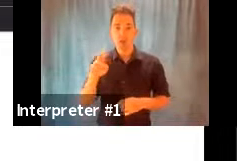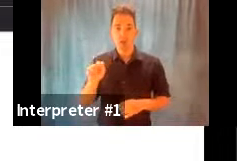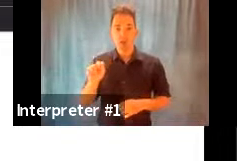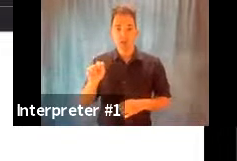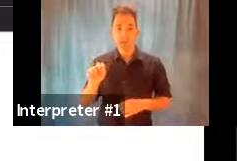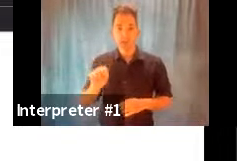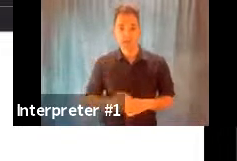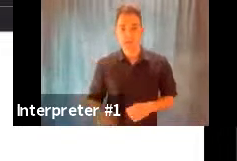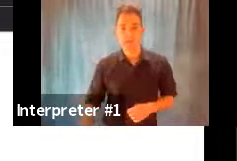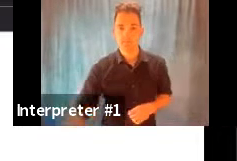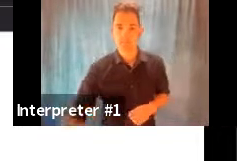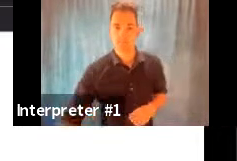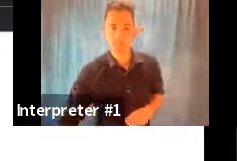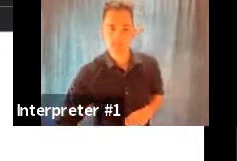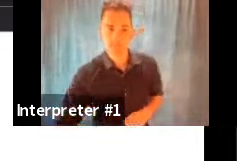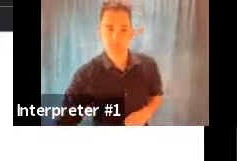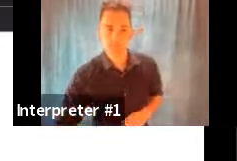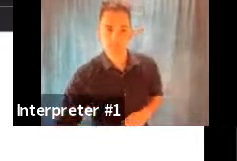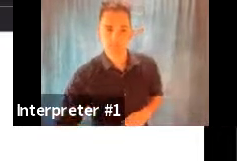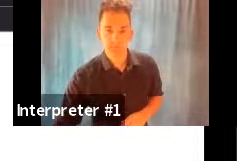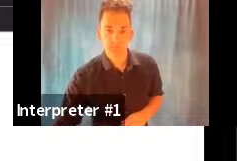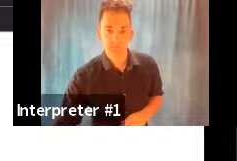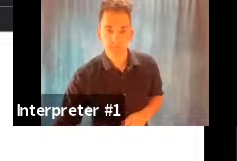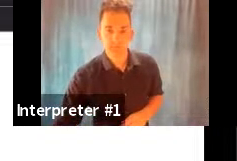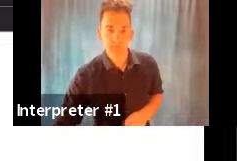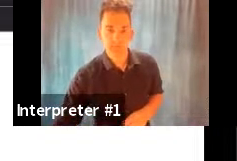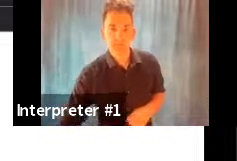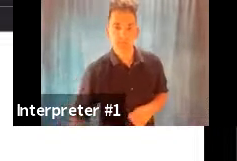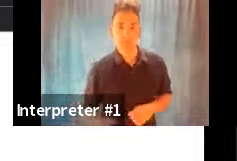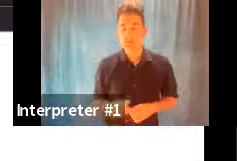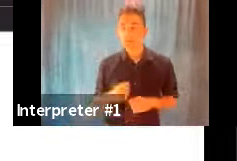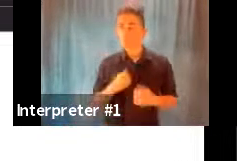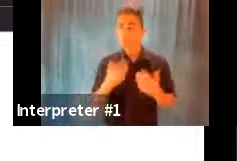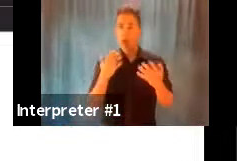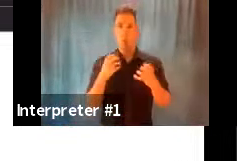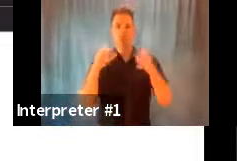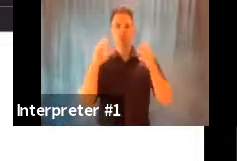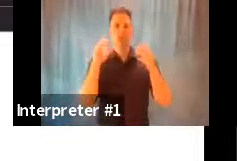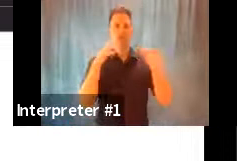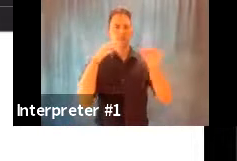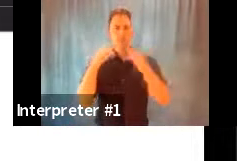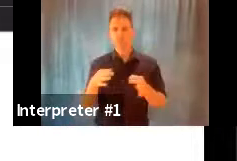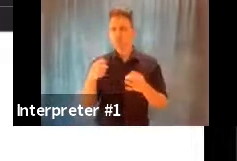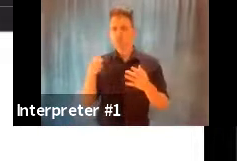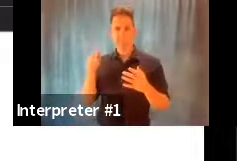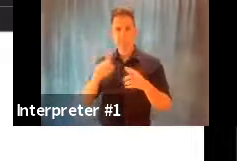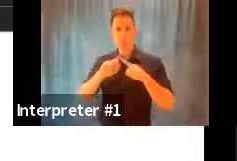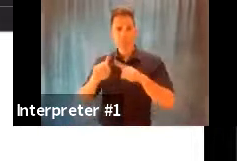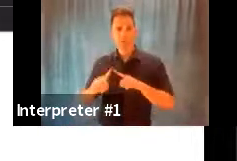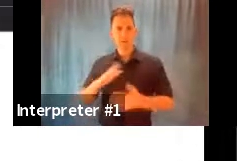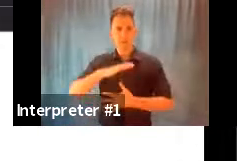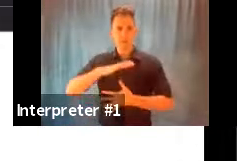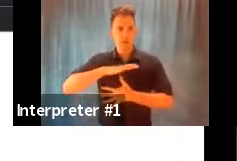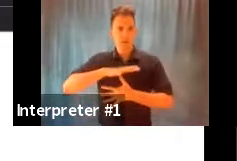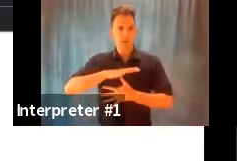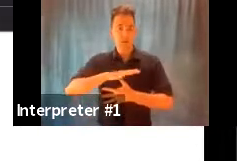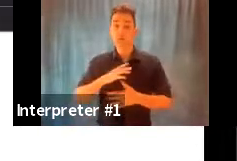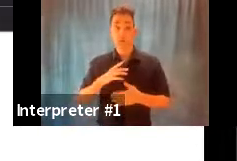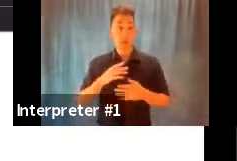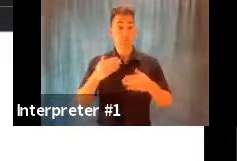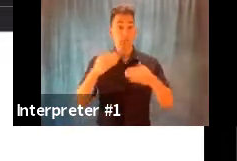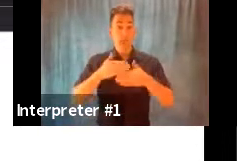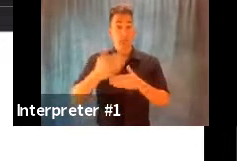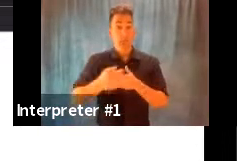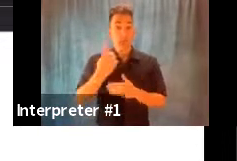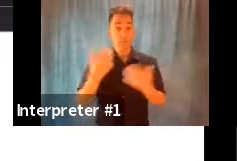well as the implementation of these priorities. So the next priority we have is economic relief.